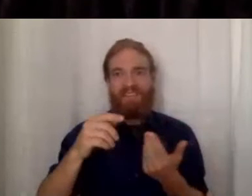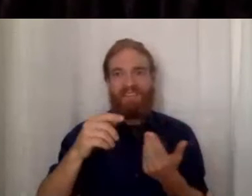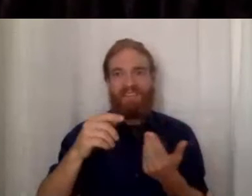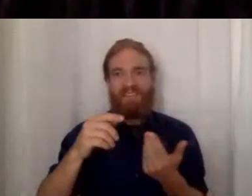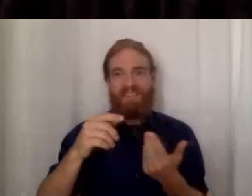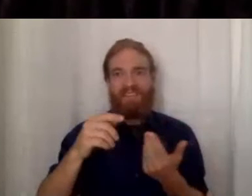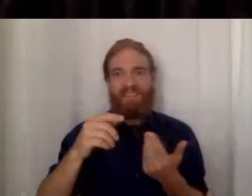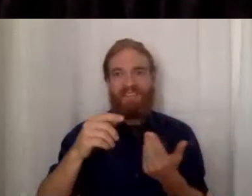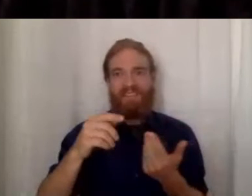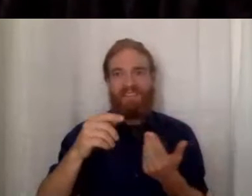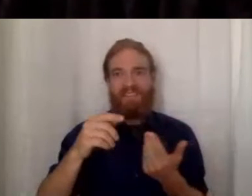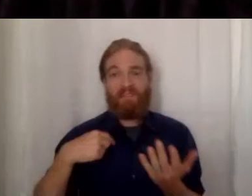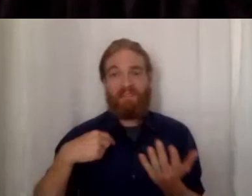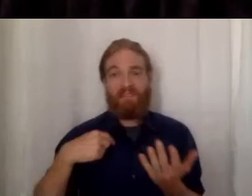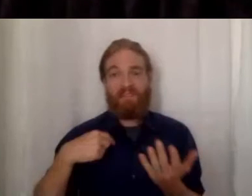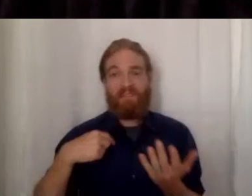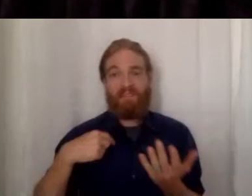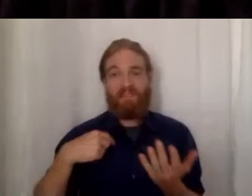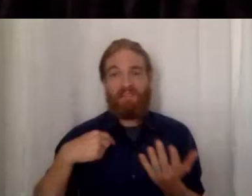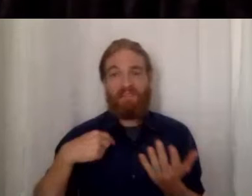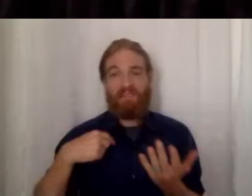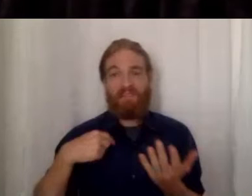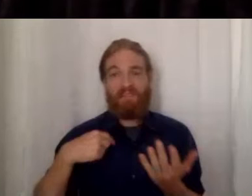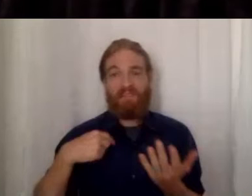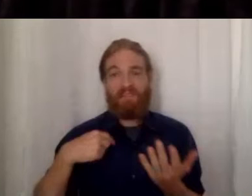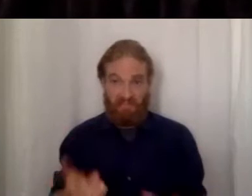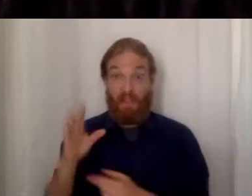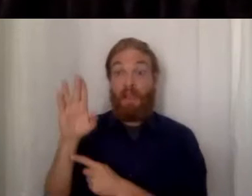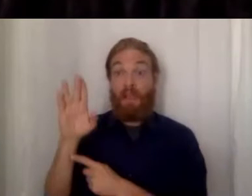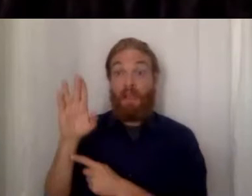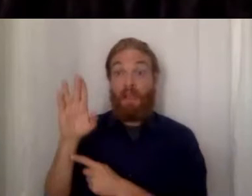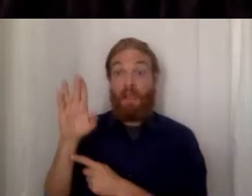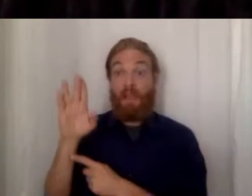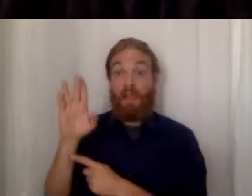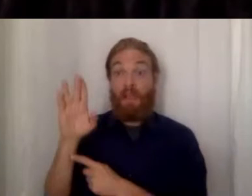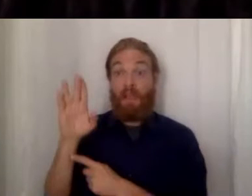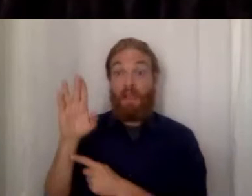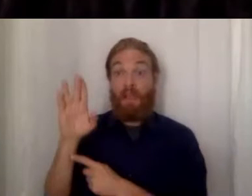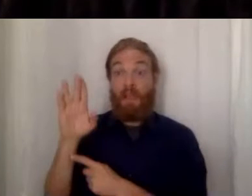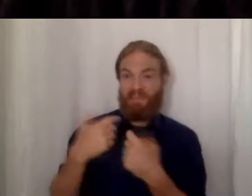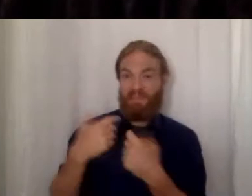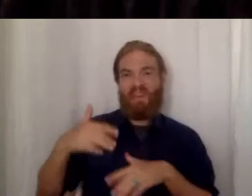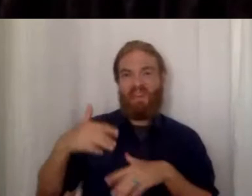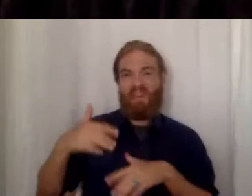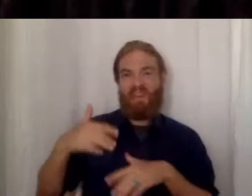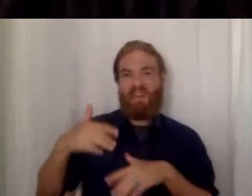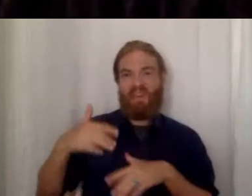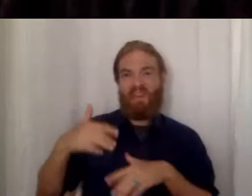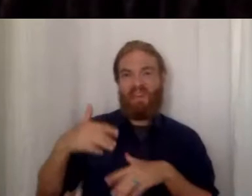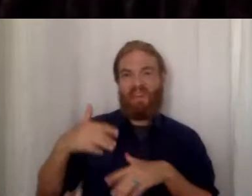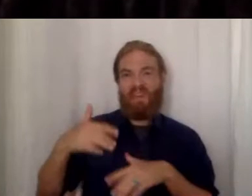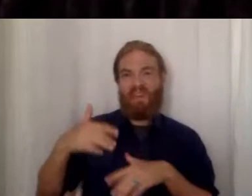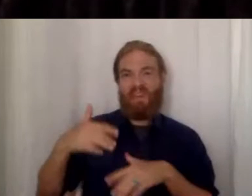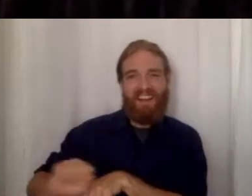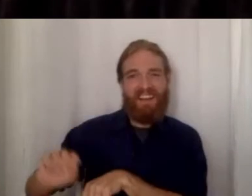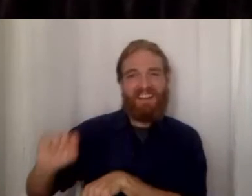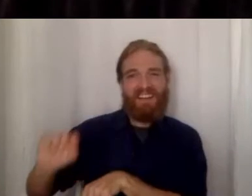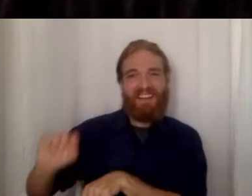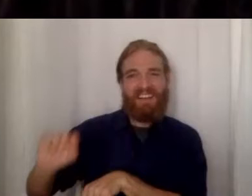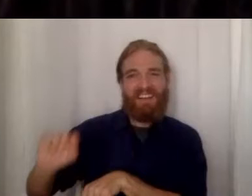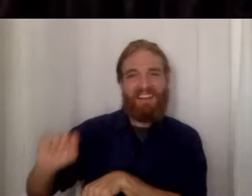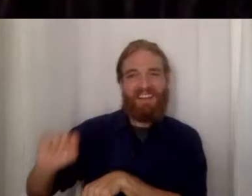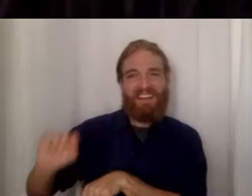nurses, I mean, they're working tremendously hard, and they are very stretched. So anytime we can increase that bandwidth, I